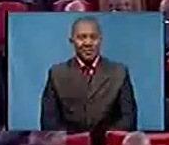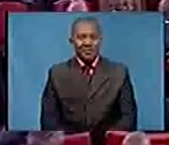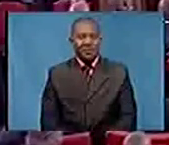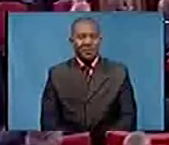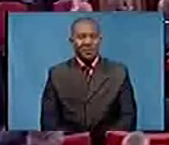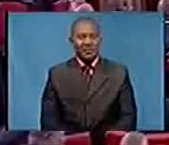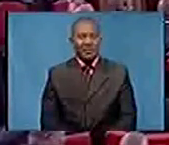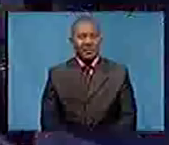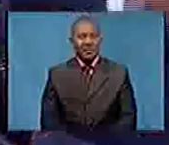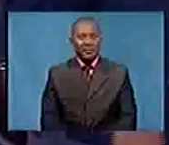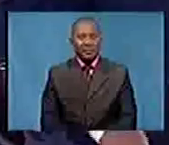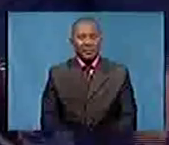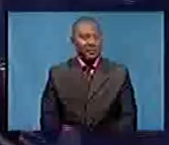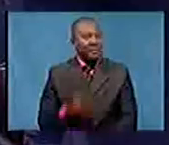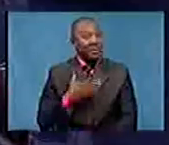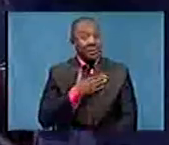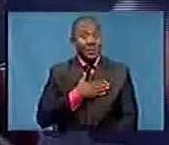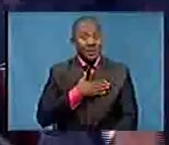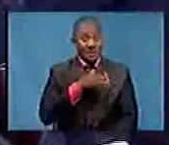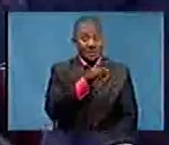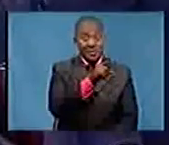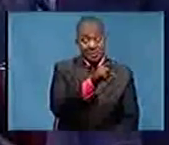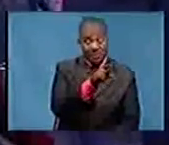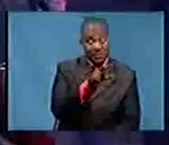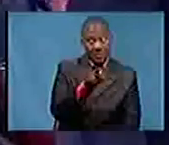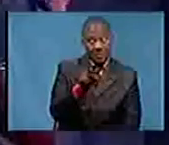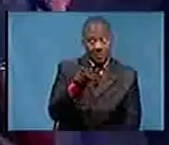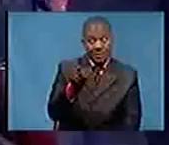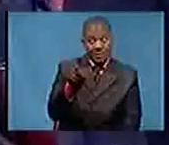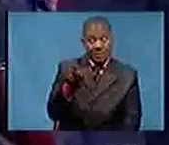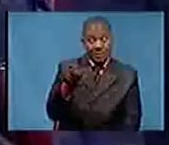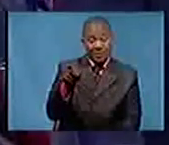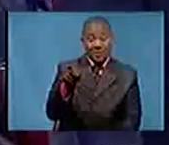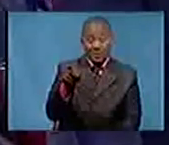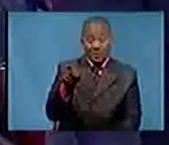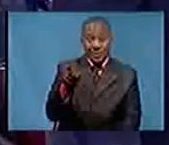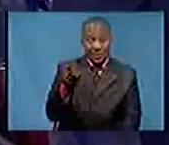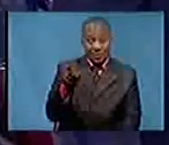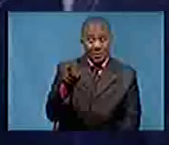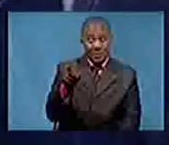You've got to look at the face of your colleague.